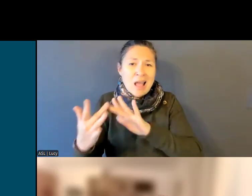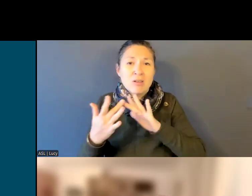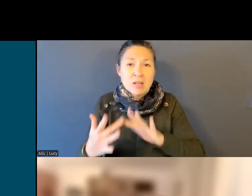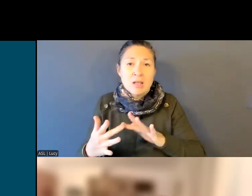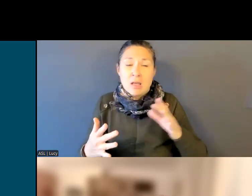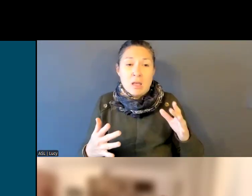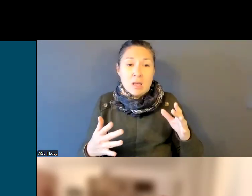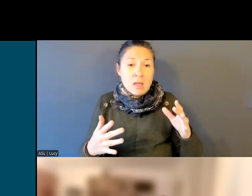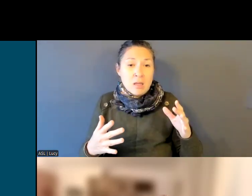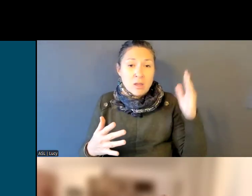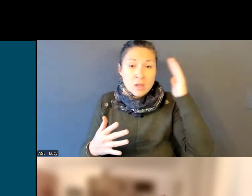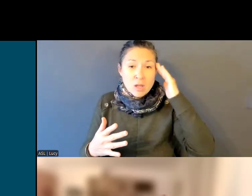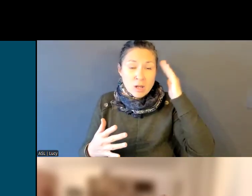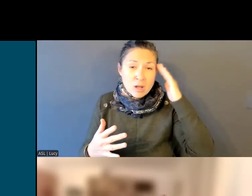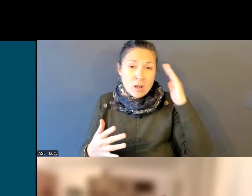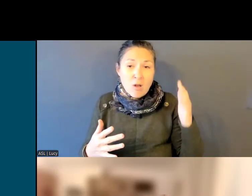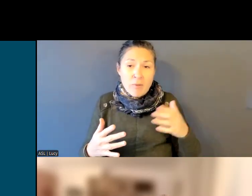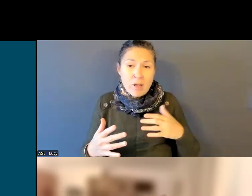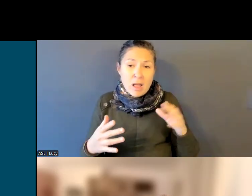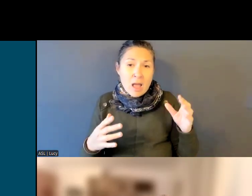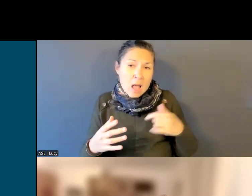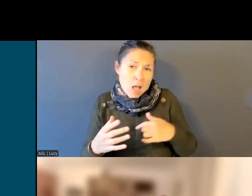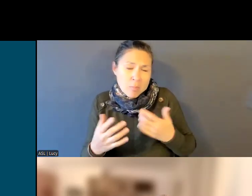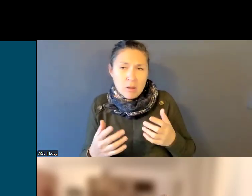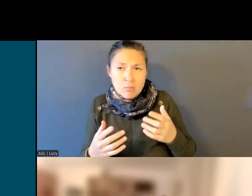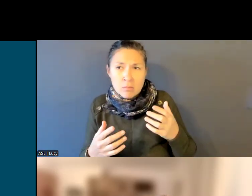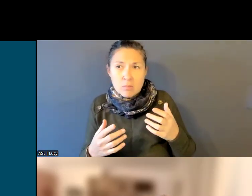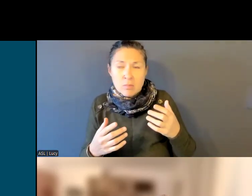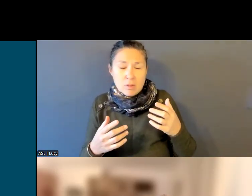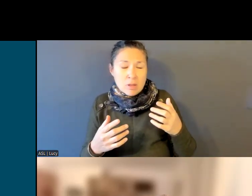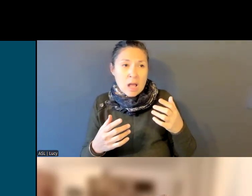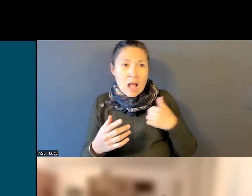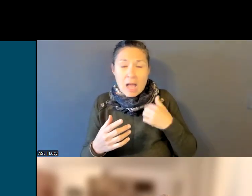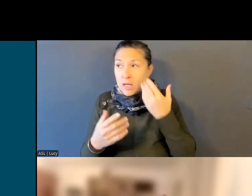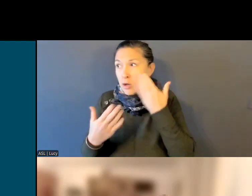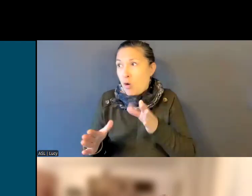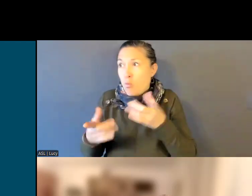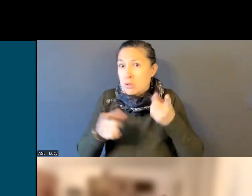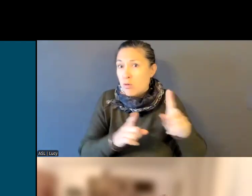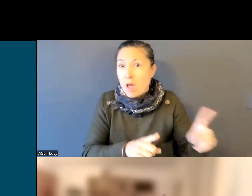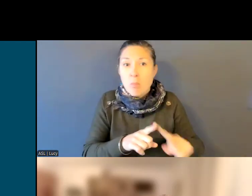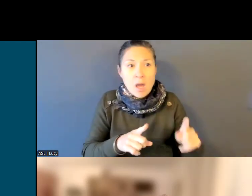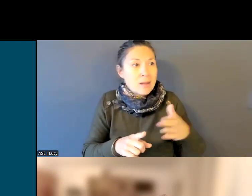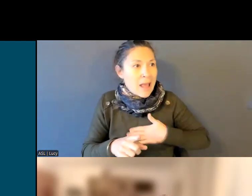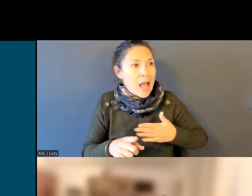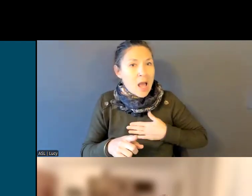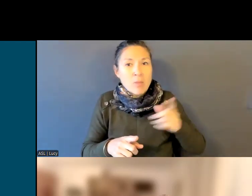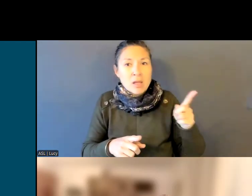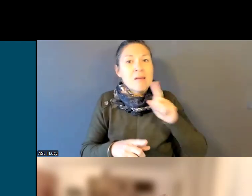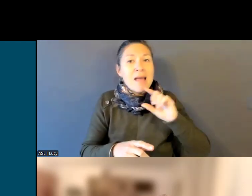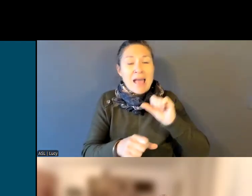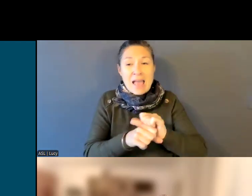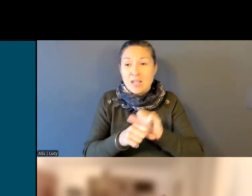the focus groups, like what's going on. But I'm just so glad to see that they actually contributed to some proposals for